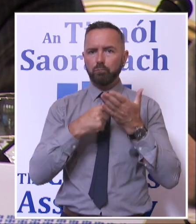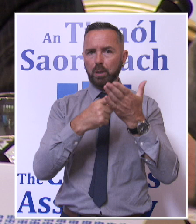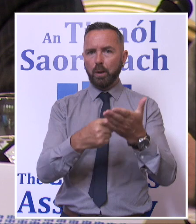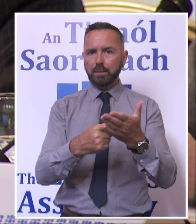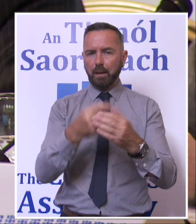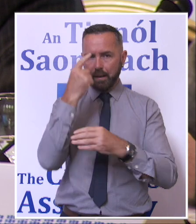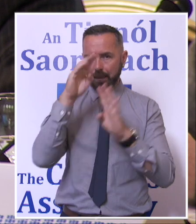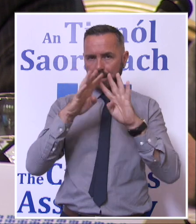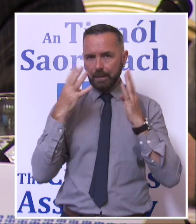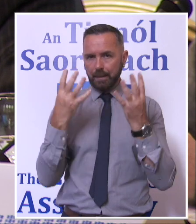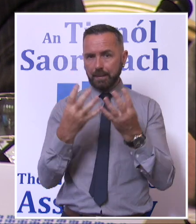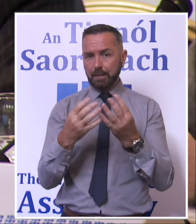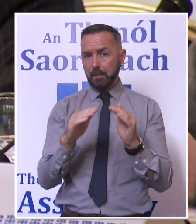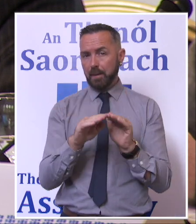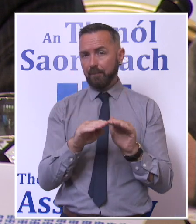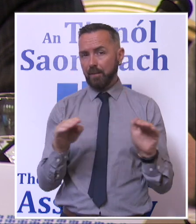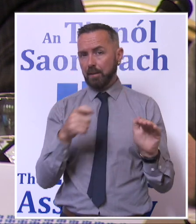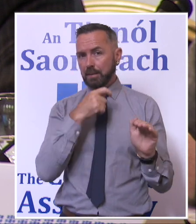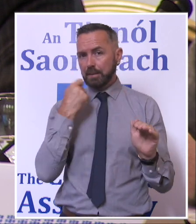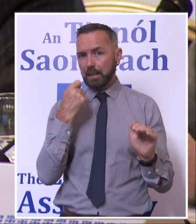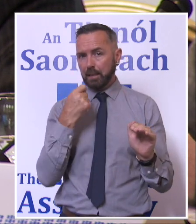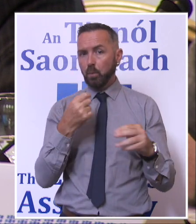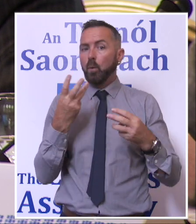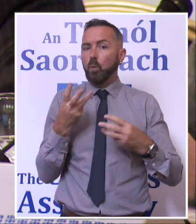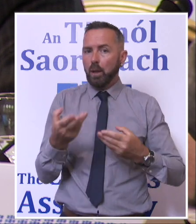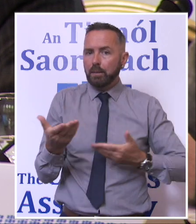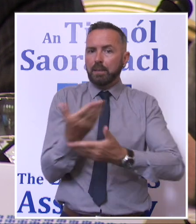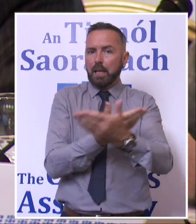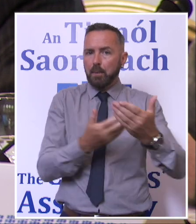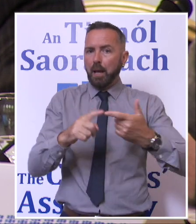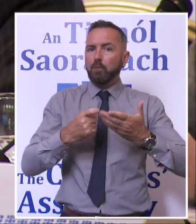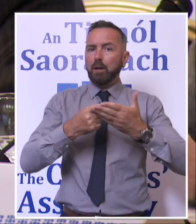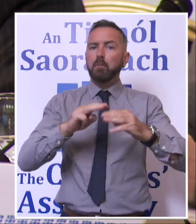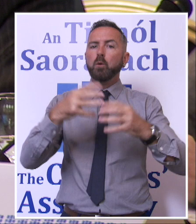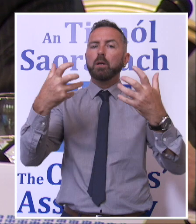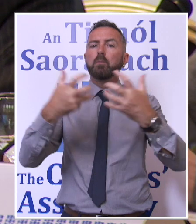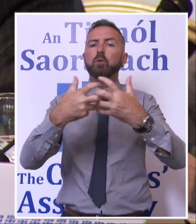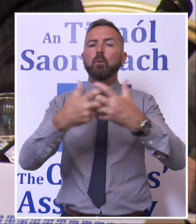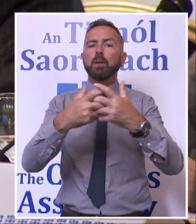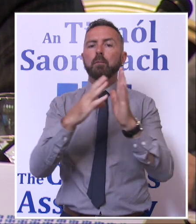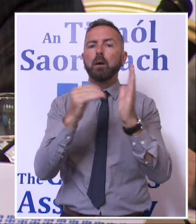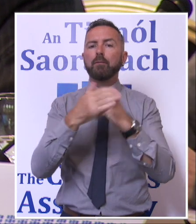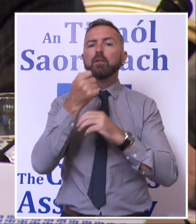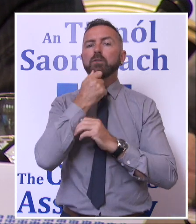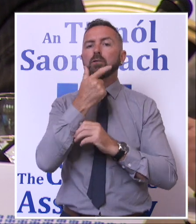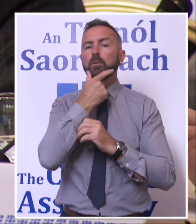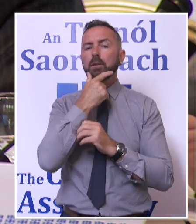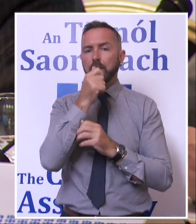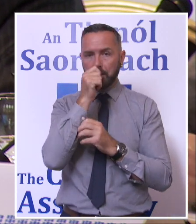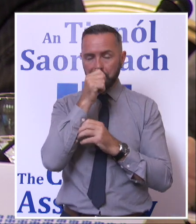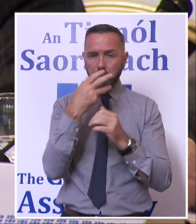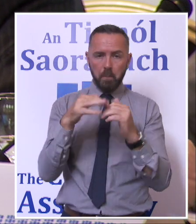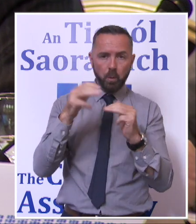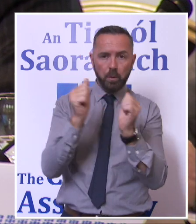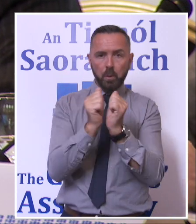the Assembly, it's fair to say, is bound to deliberate and recommend the most appropriate model of government for Dublin, not as what is perceived to be the